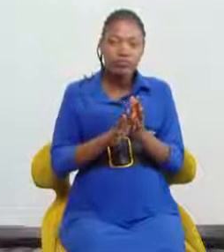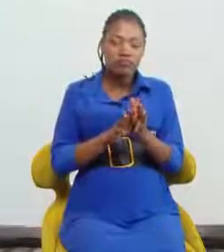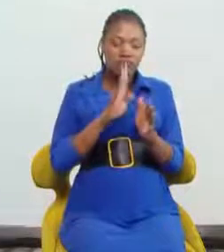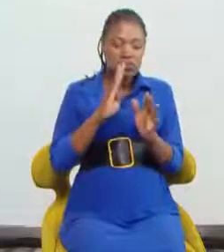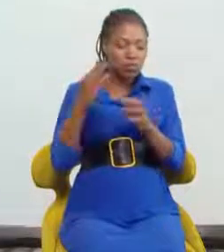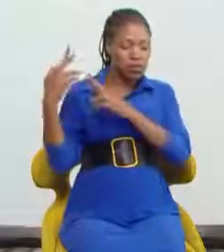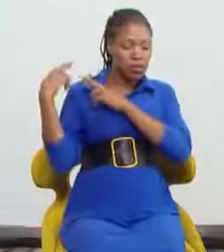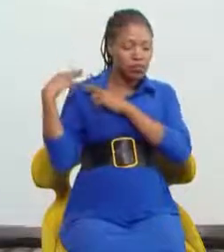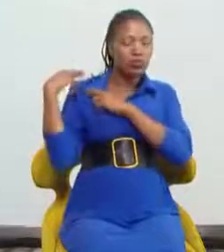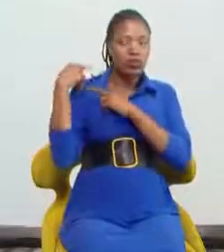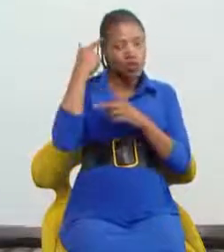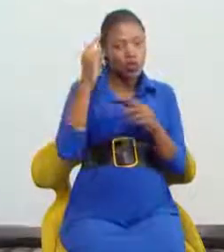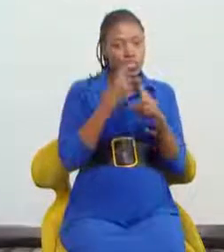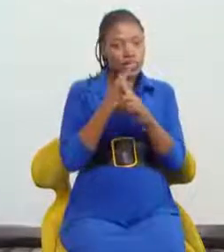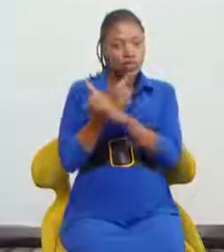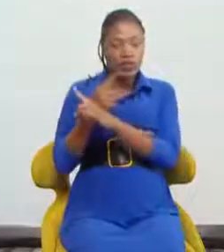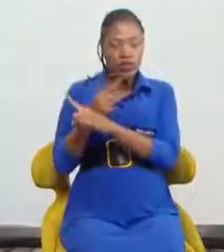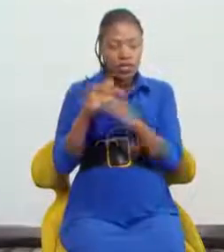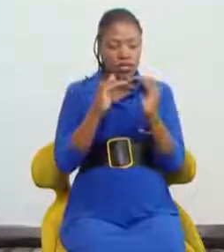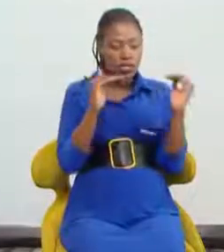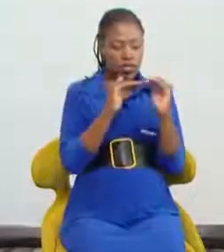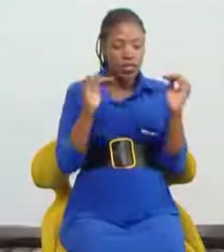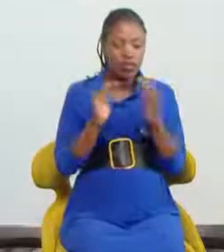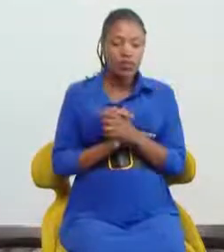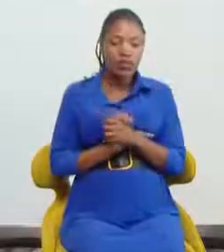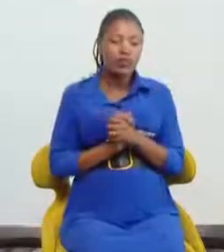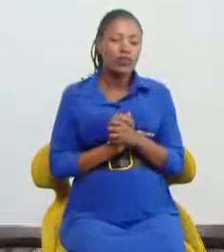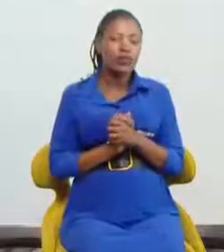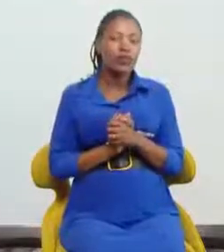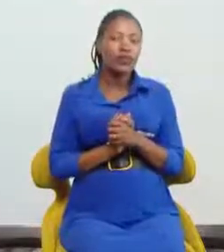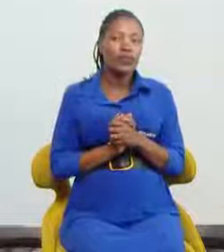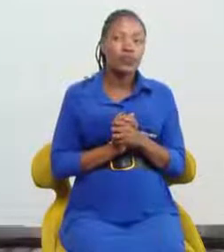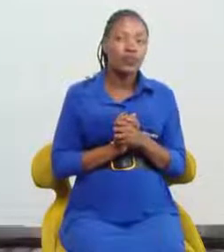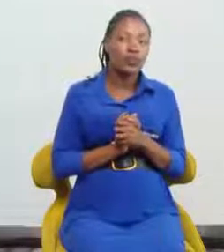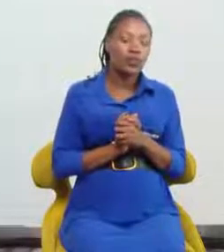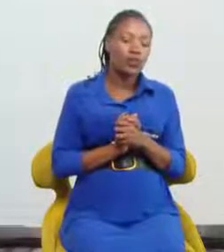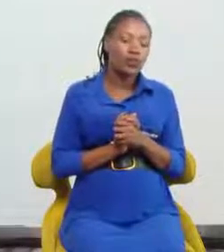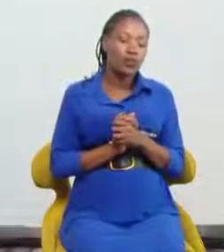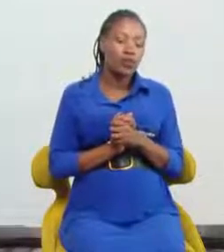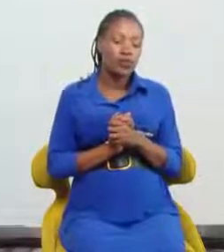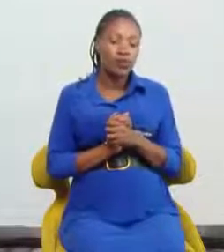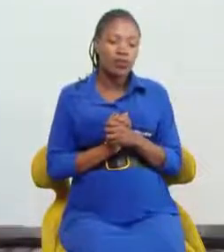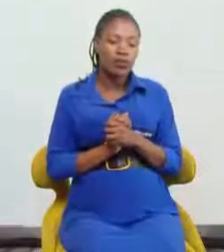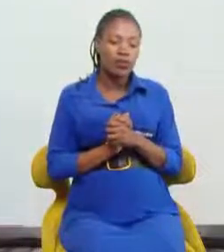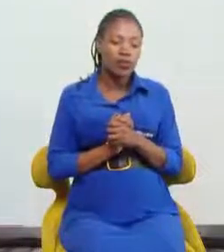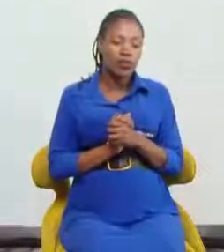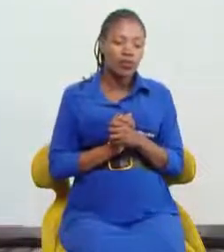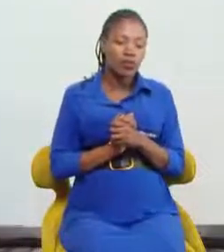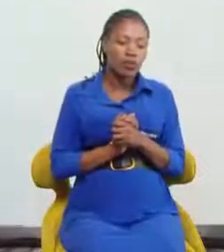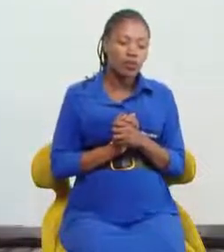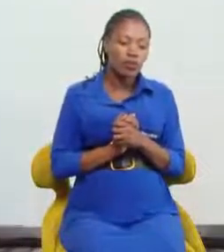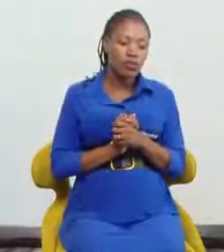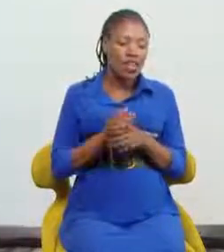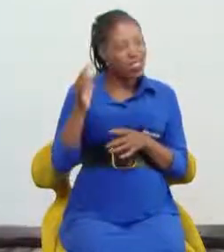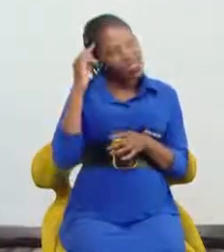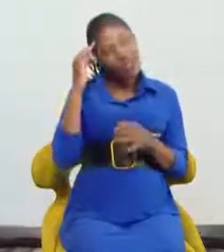levels. And I've observed the evolution of students with disabilities after these 35